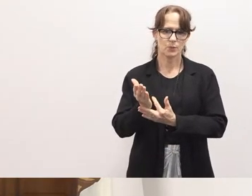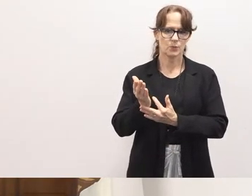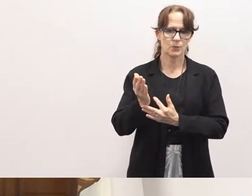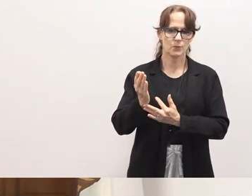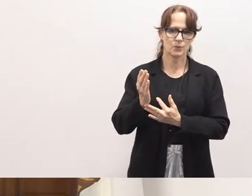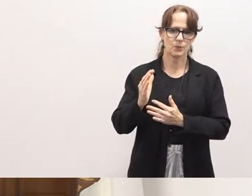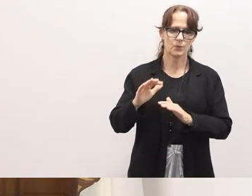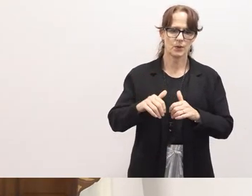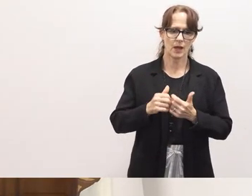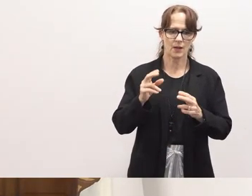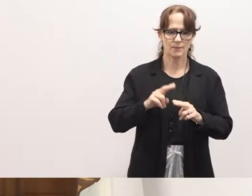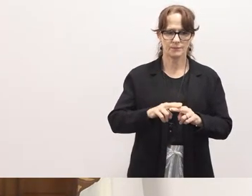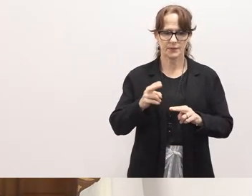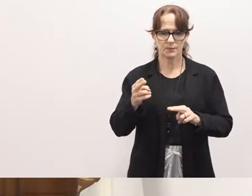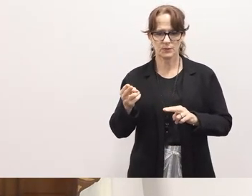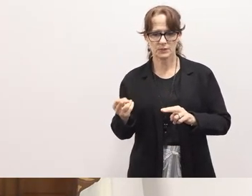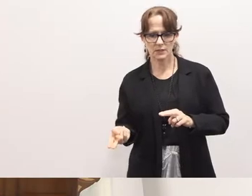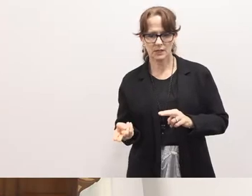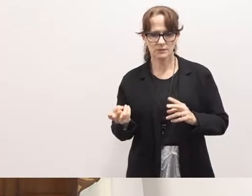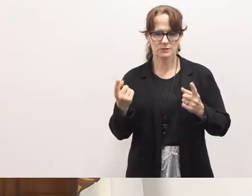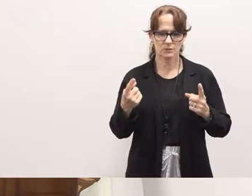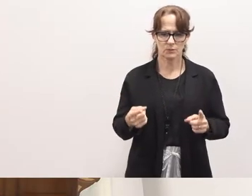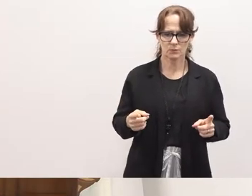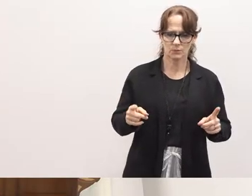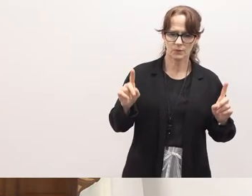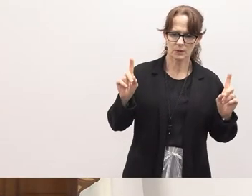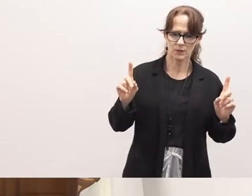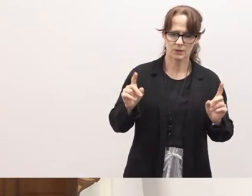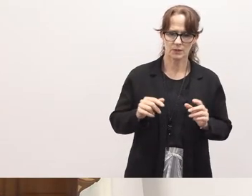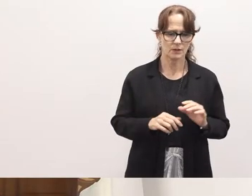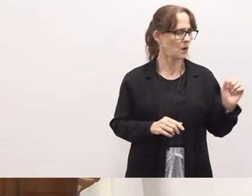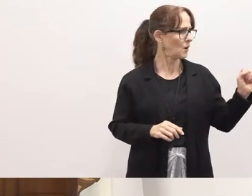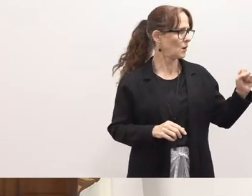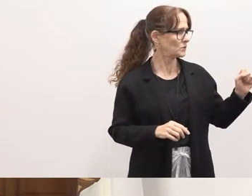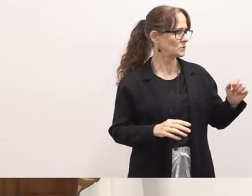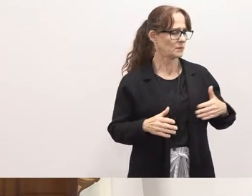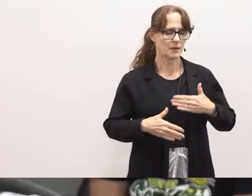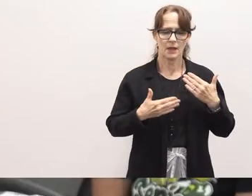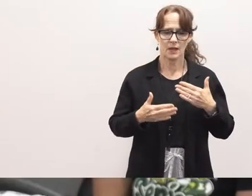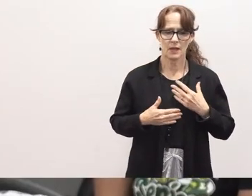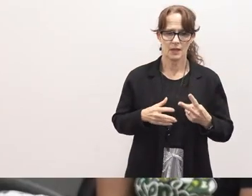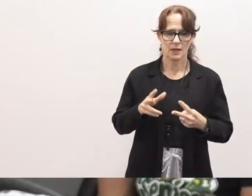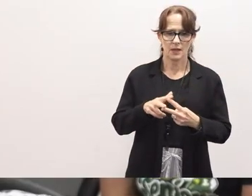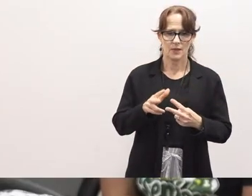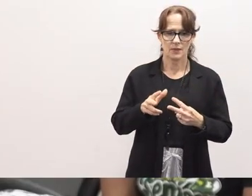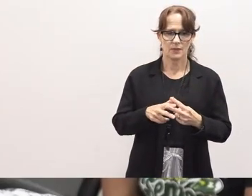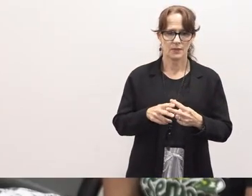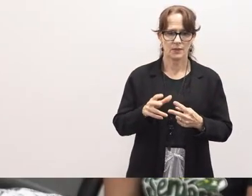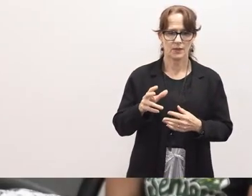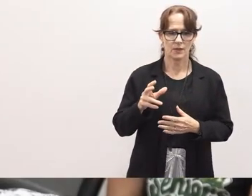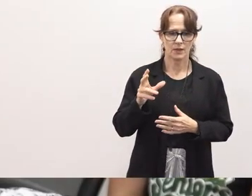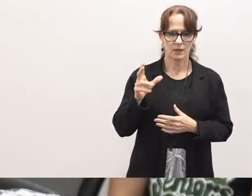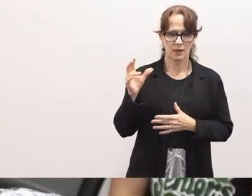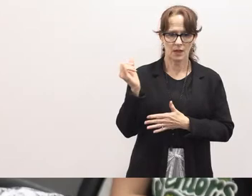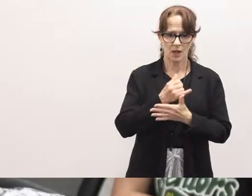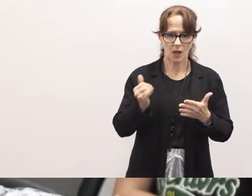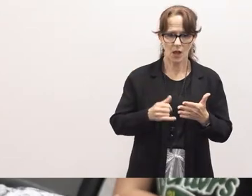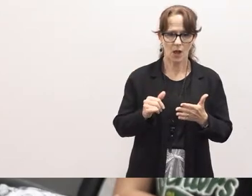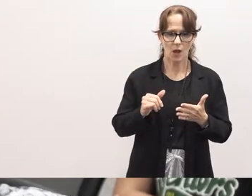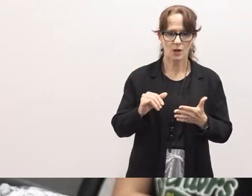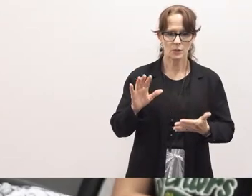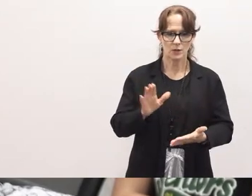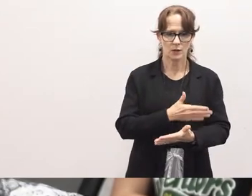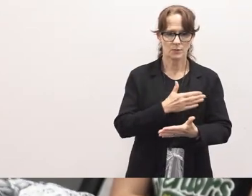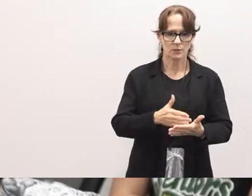how that reduction worked and... Sure, I'd be happy to. There's actually two. There's the art, music, and instructional materials block